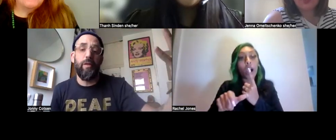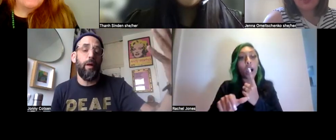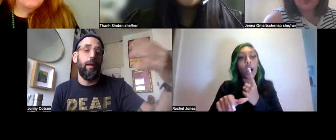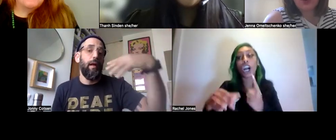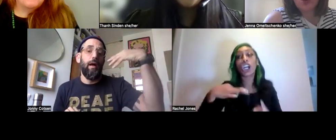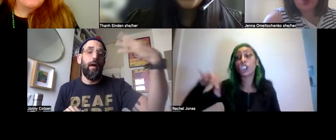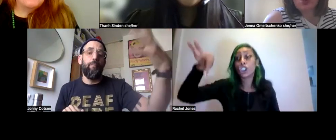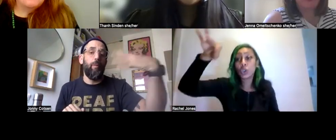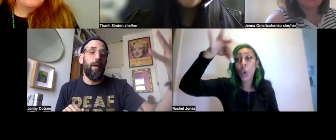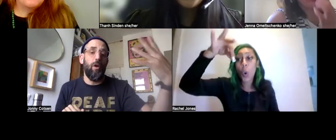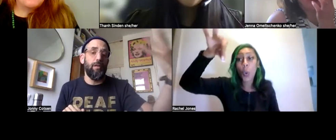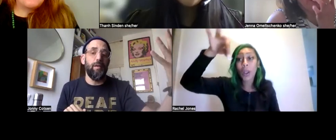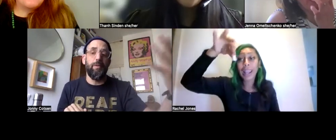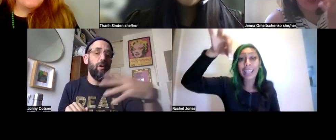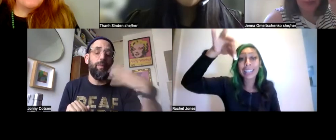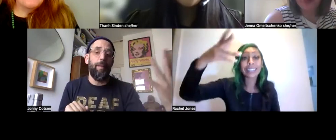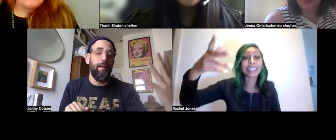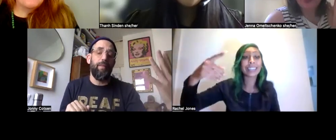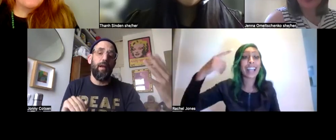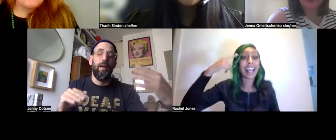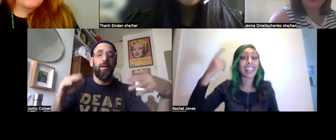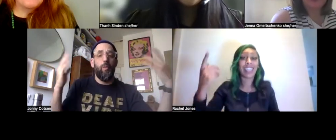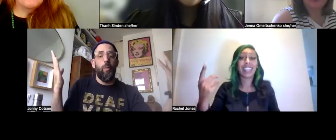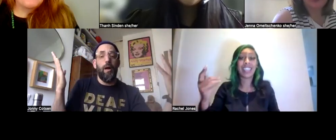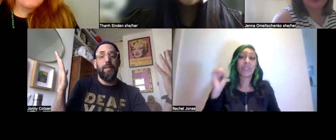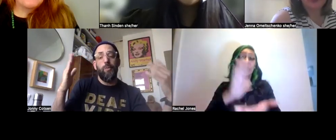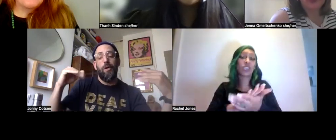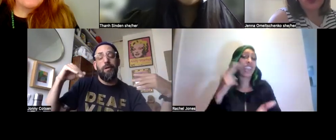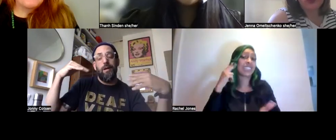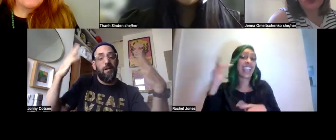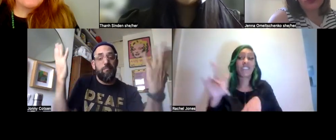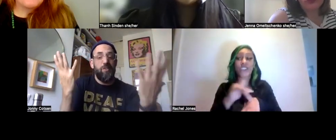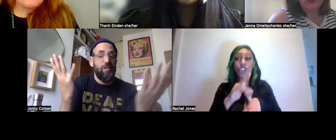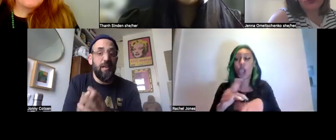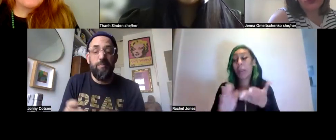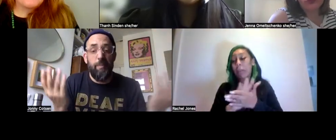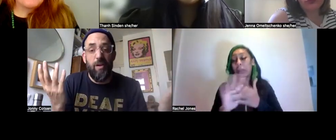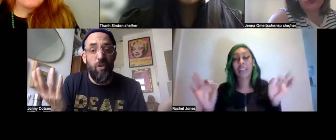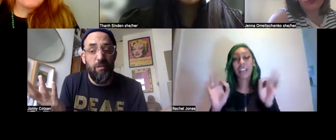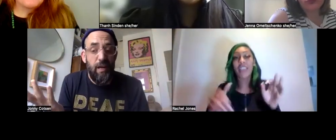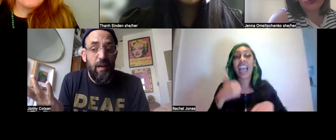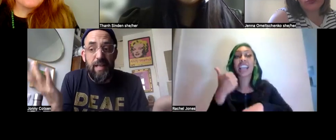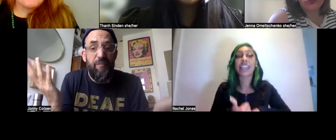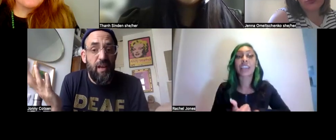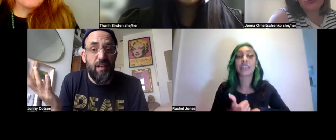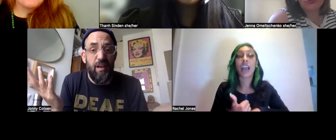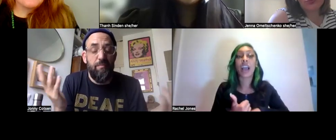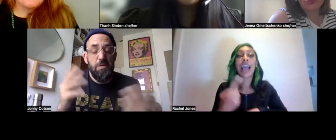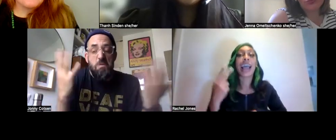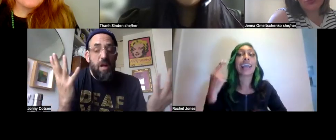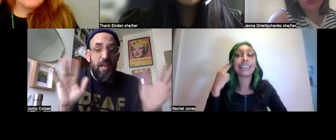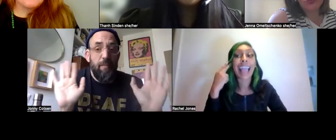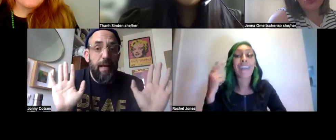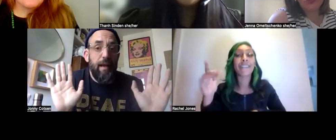what they were doing. They were putting on a set of a show, but it meant nothing. So what I did was, I just set up something called Deaf Theatre